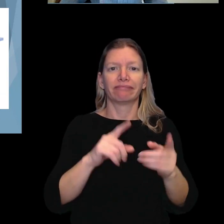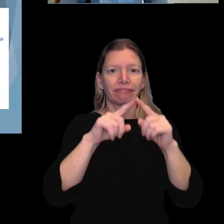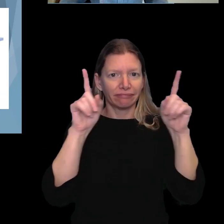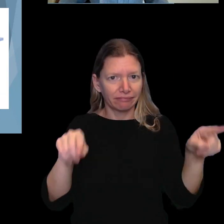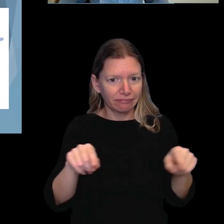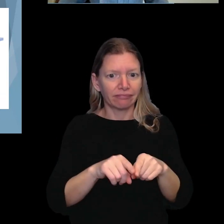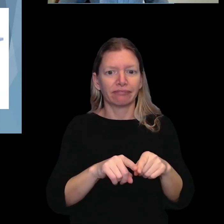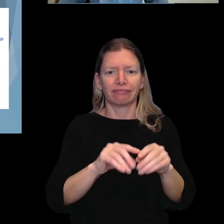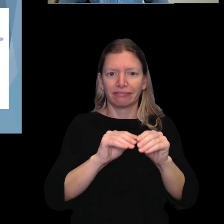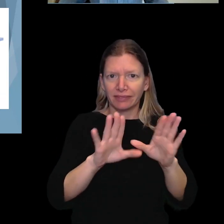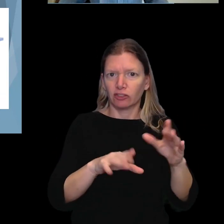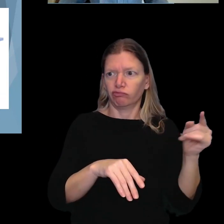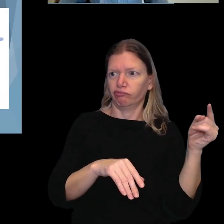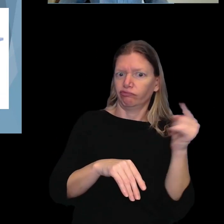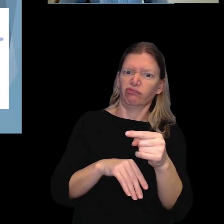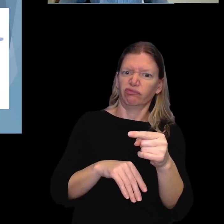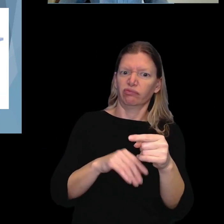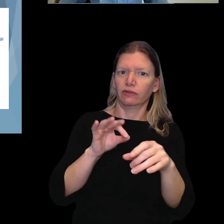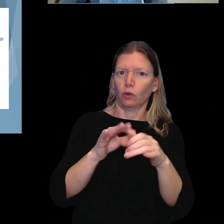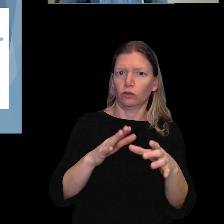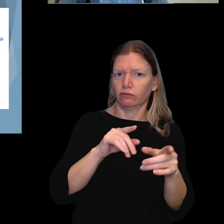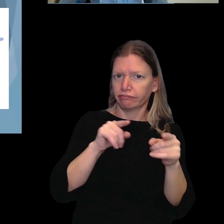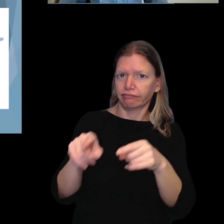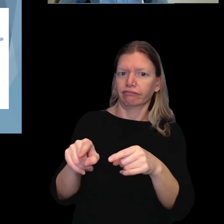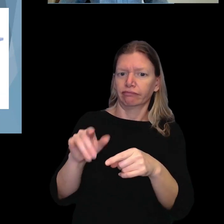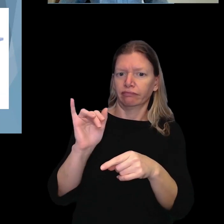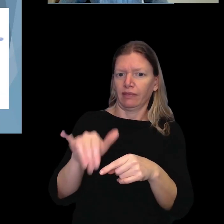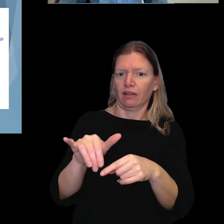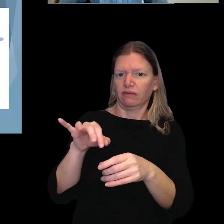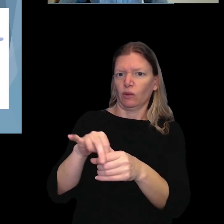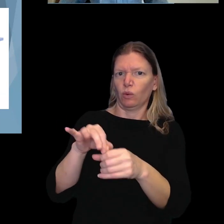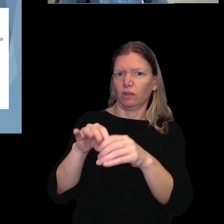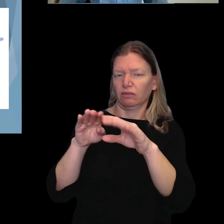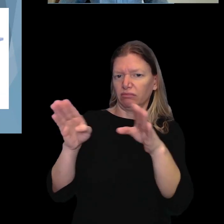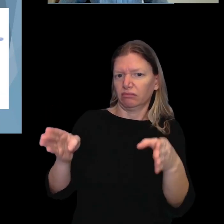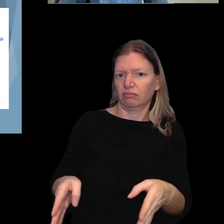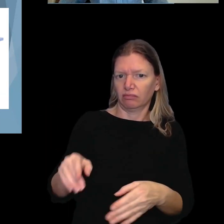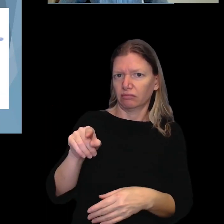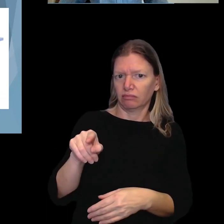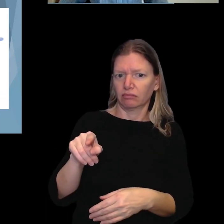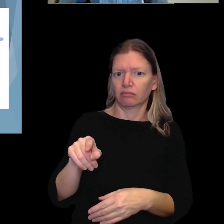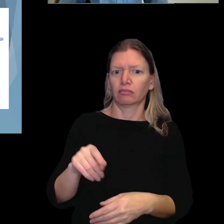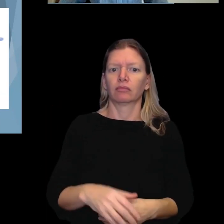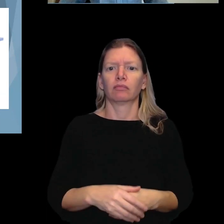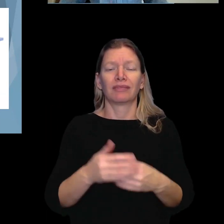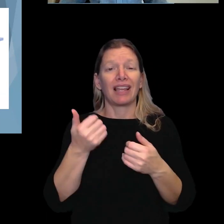Again, that there is clear signage which directs voters to the polling station,